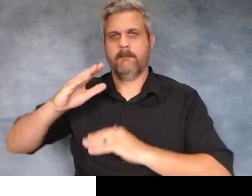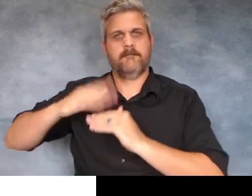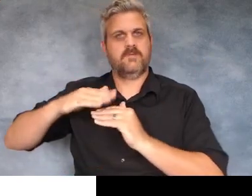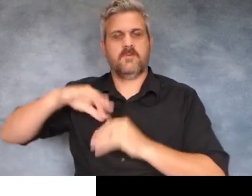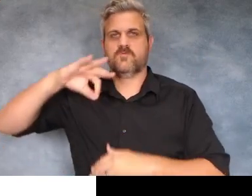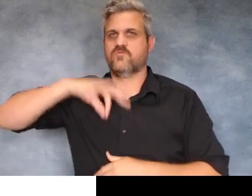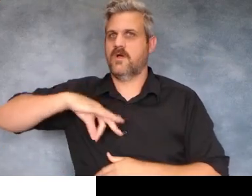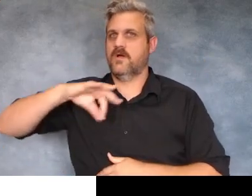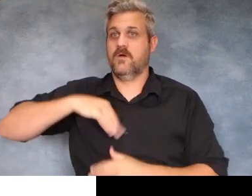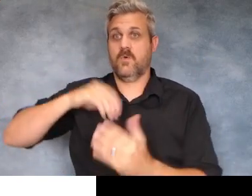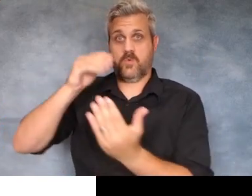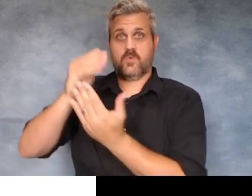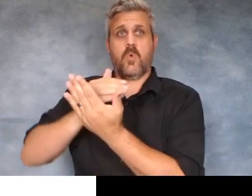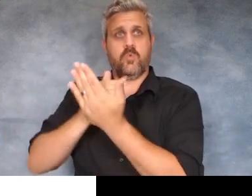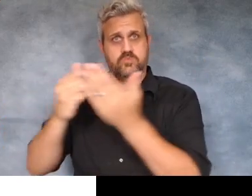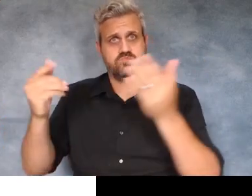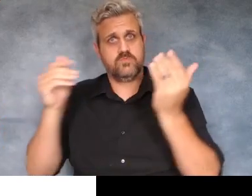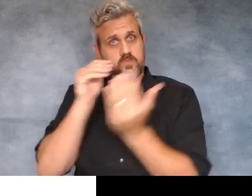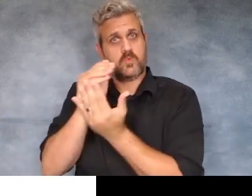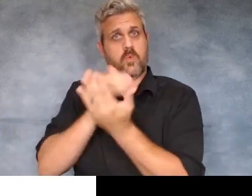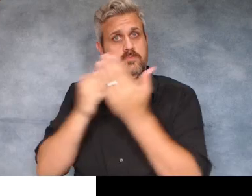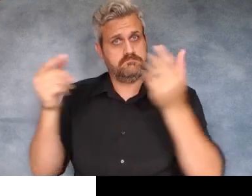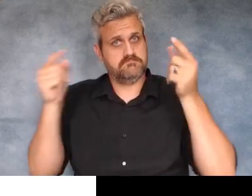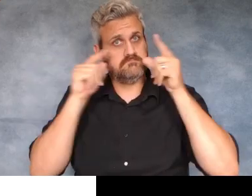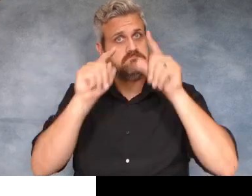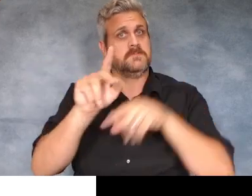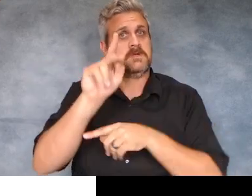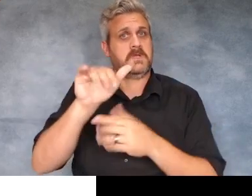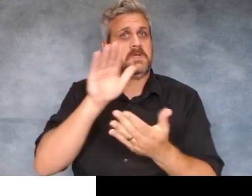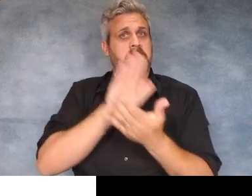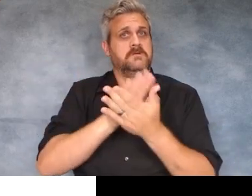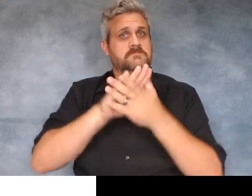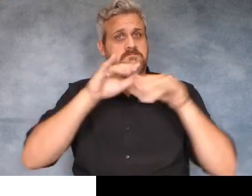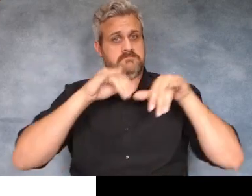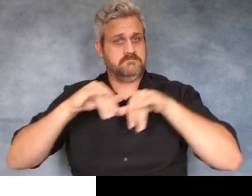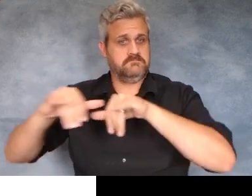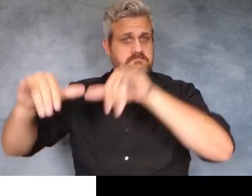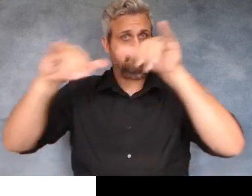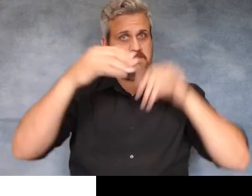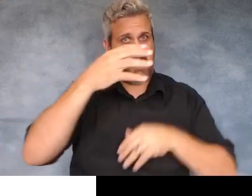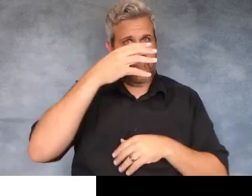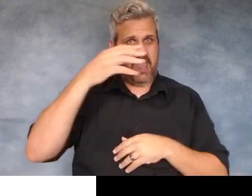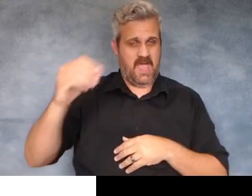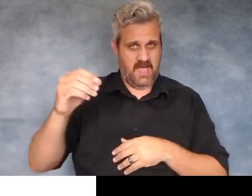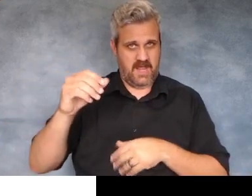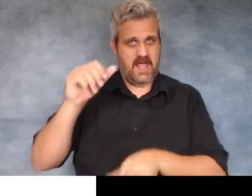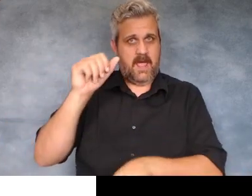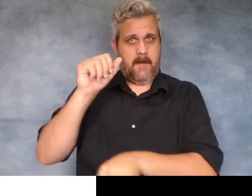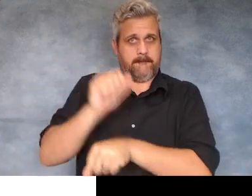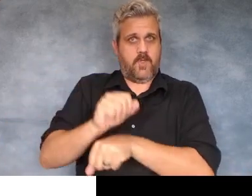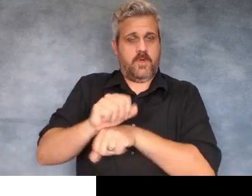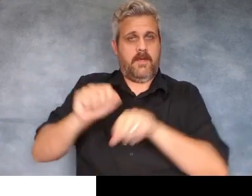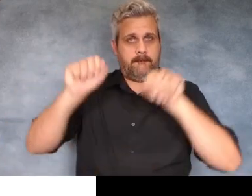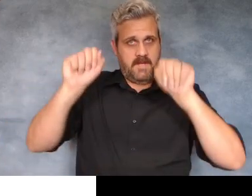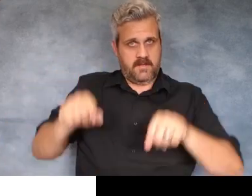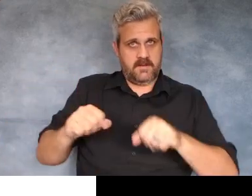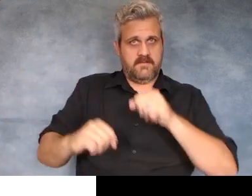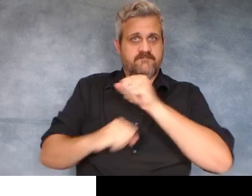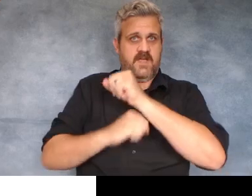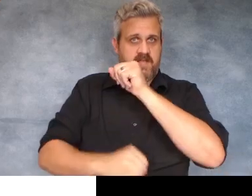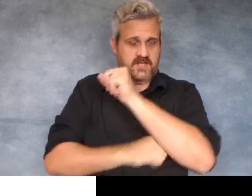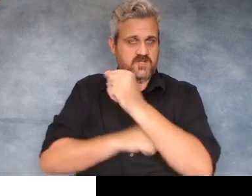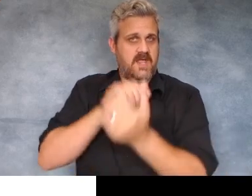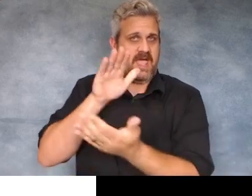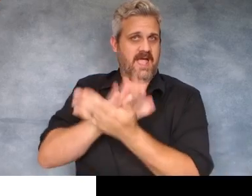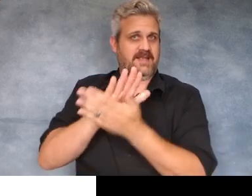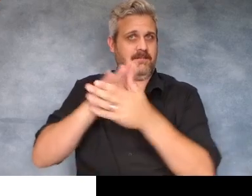are aligned to the Kentucky academic standards and the employability, foundational, and academic standards.